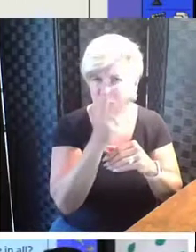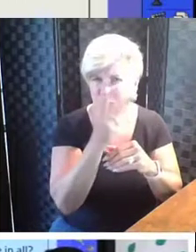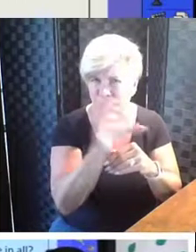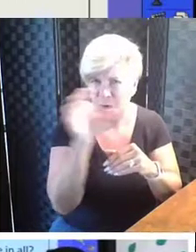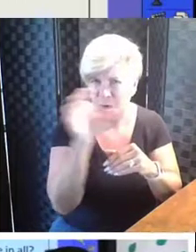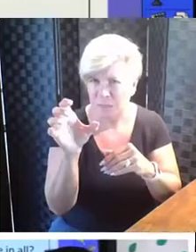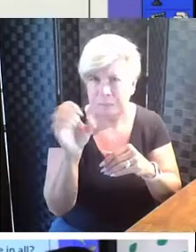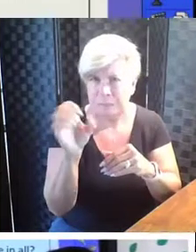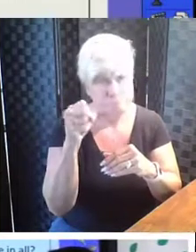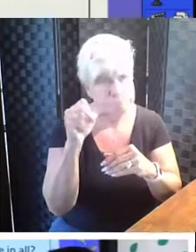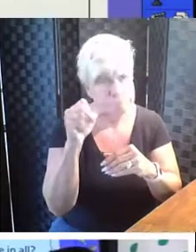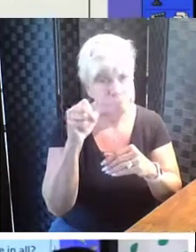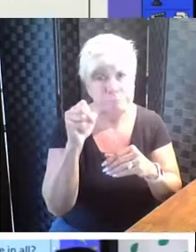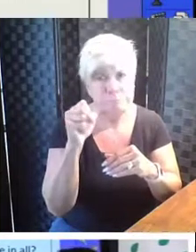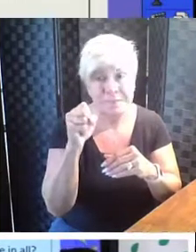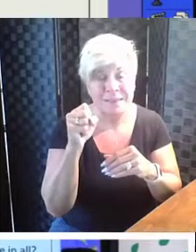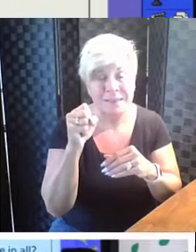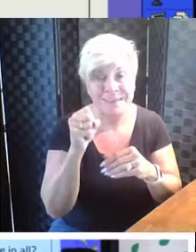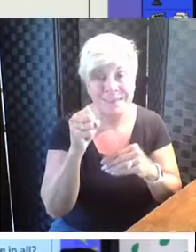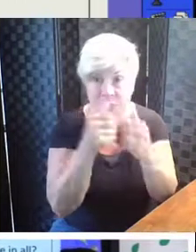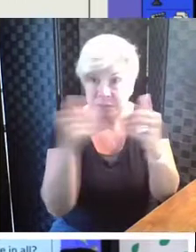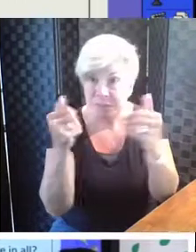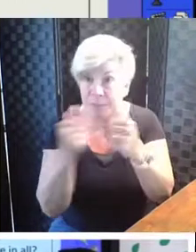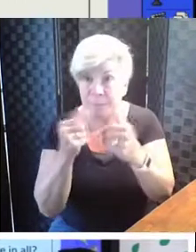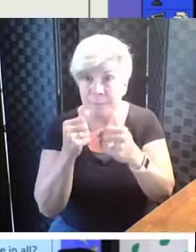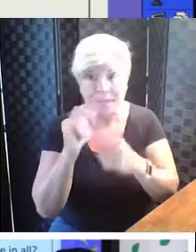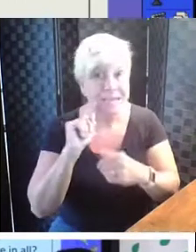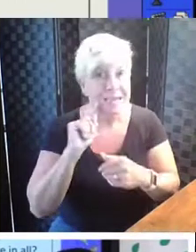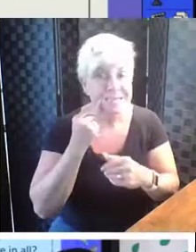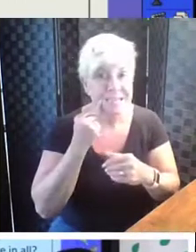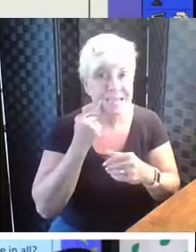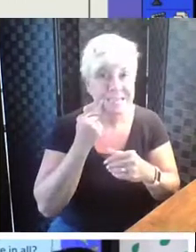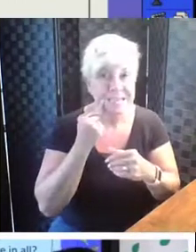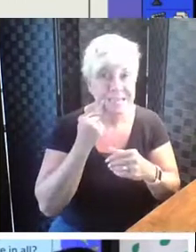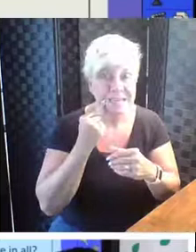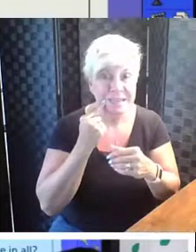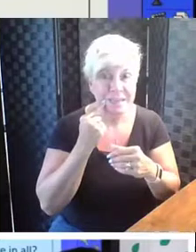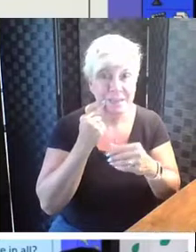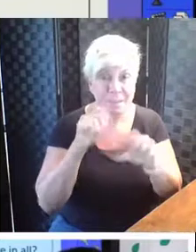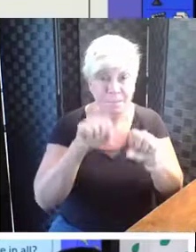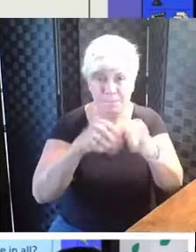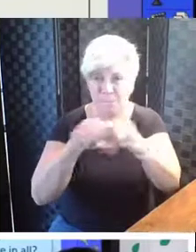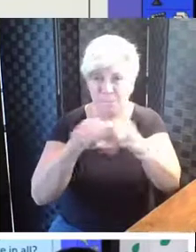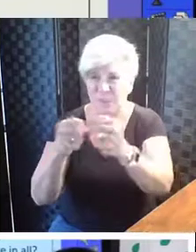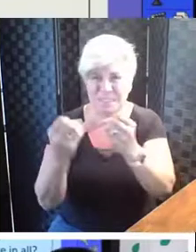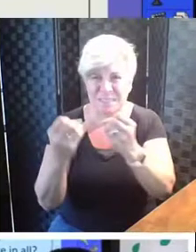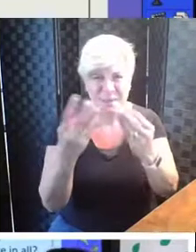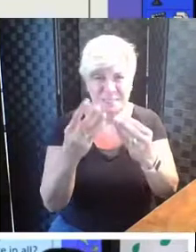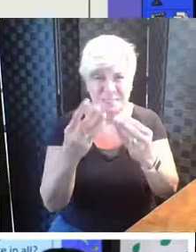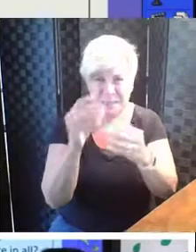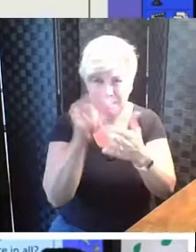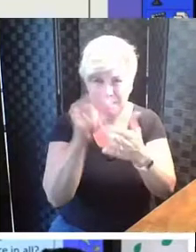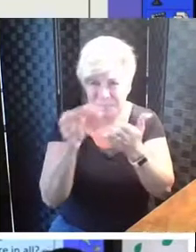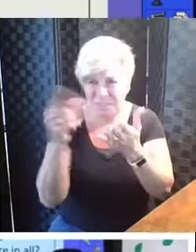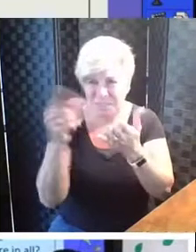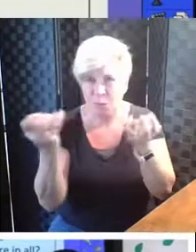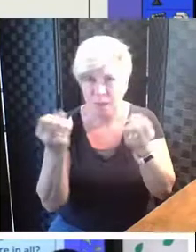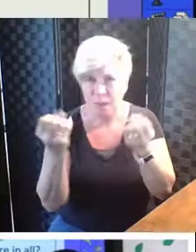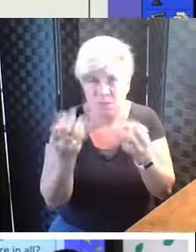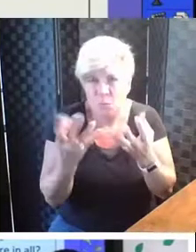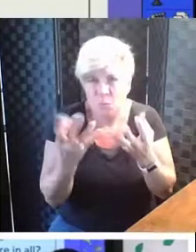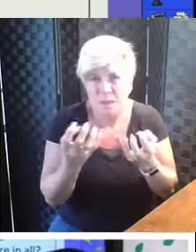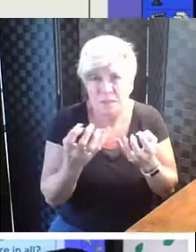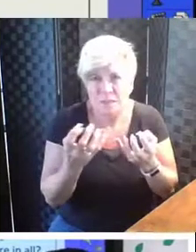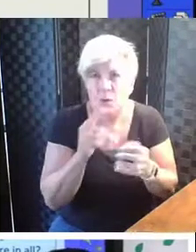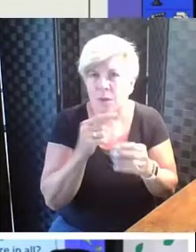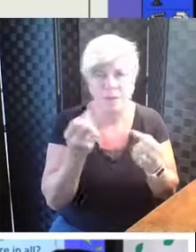parts? Yeah, you can break a candy bar into as many parts as you want. So you can break big numbers into as many little